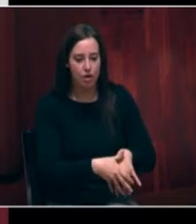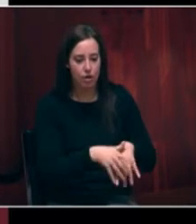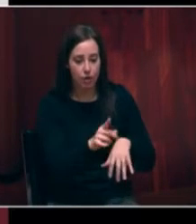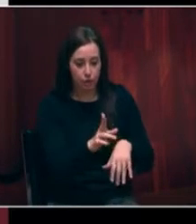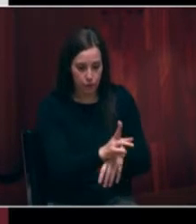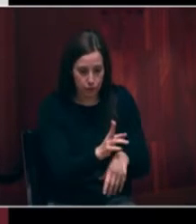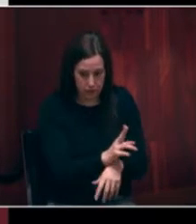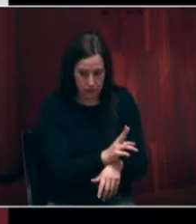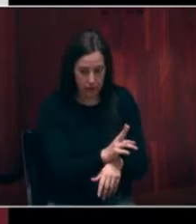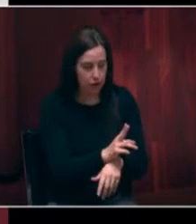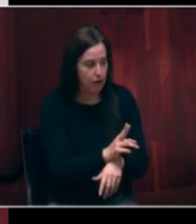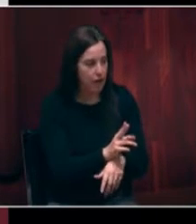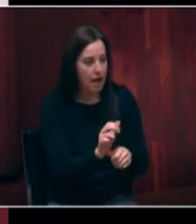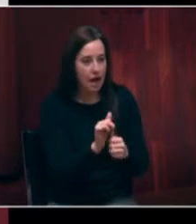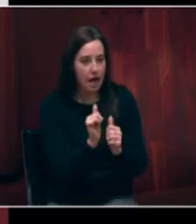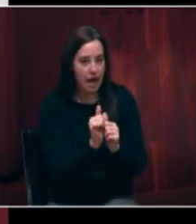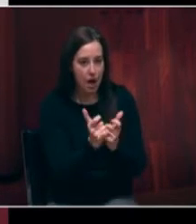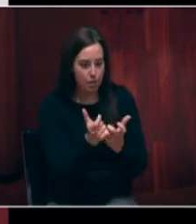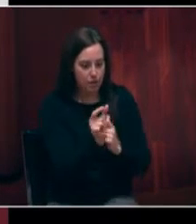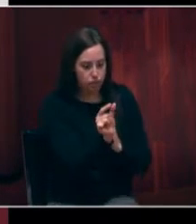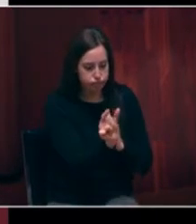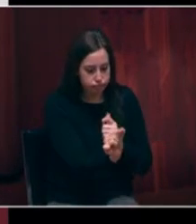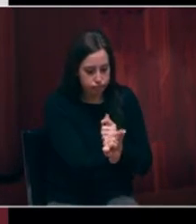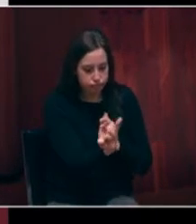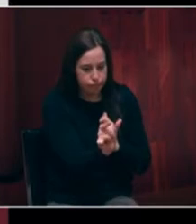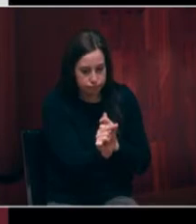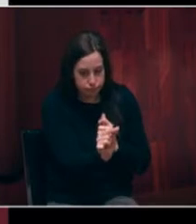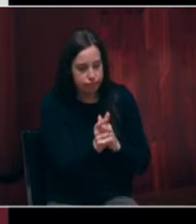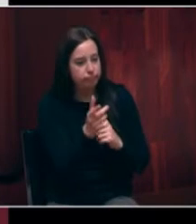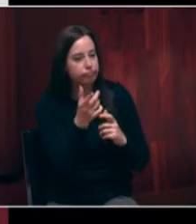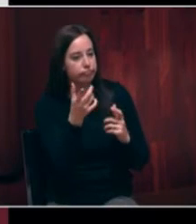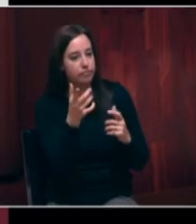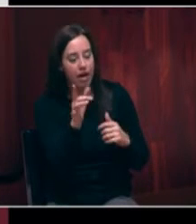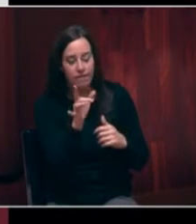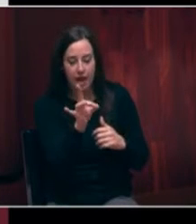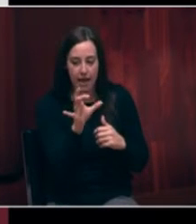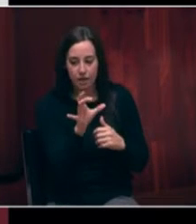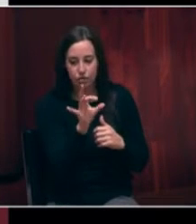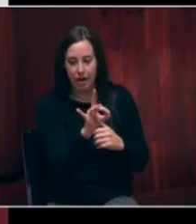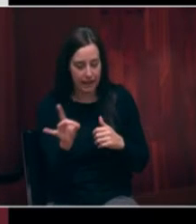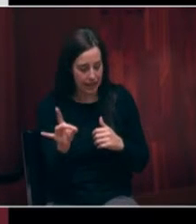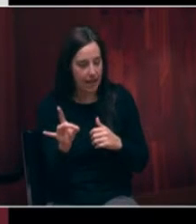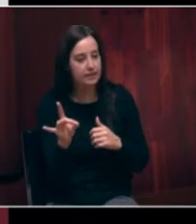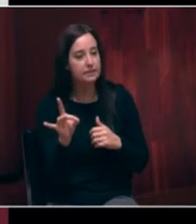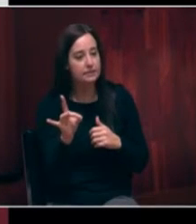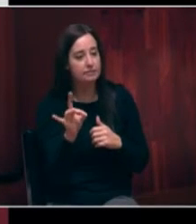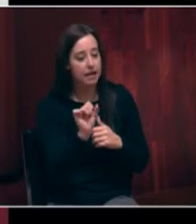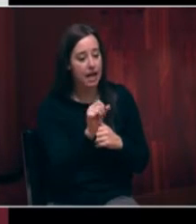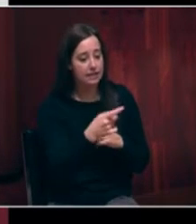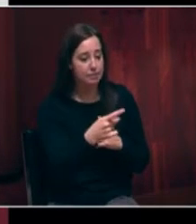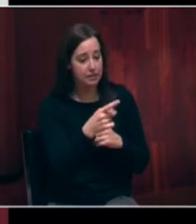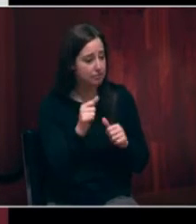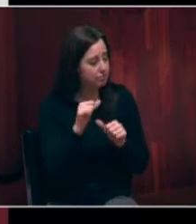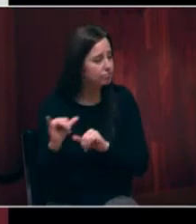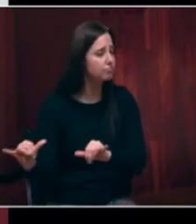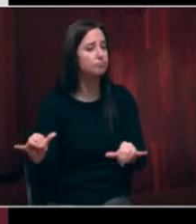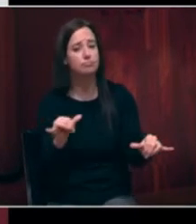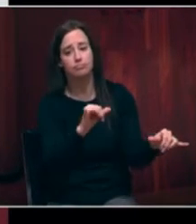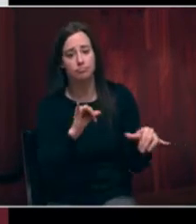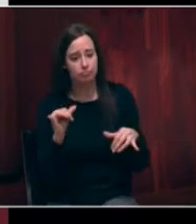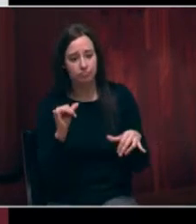the shredders that you currently have in use? Hopefully the answer is, oh, we got 888. NIST SP 888 across the board,